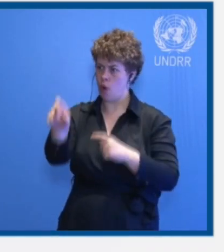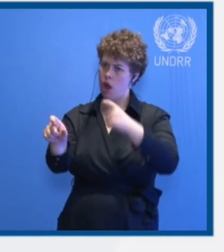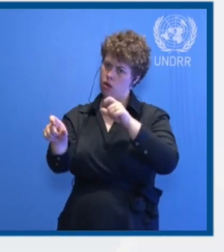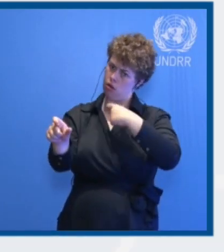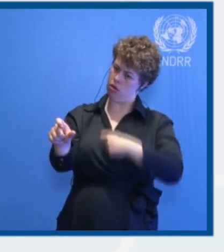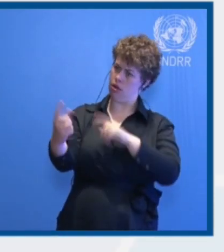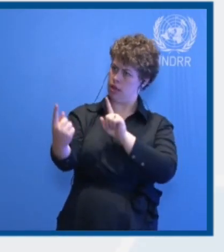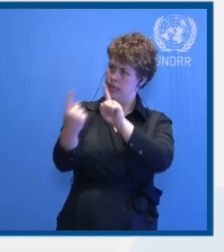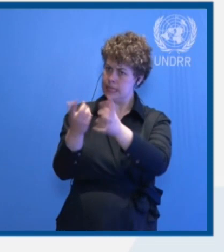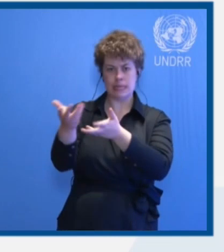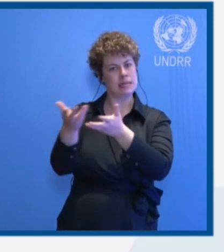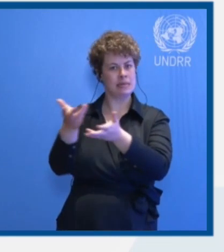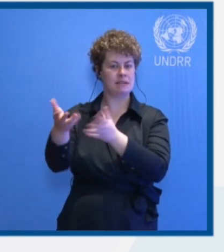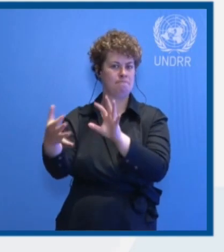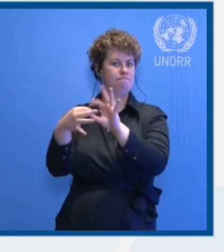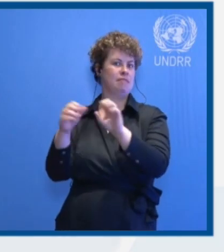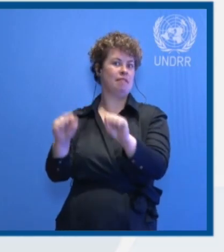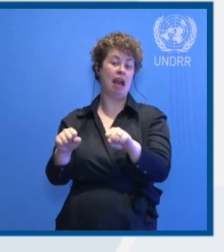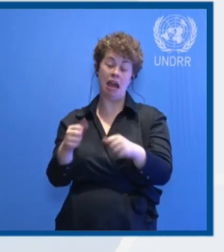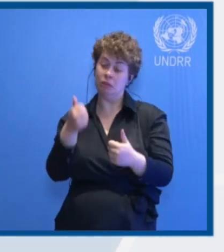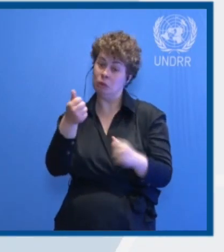Now, I would want to ask